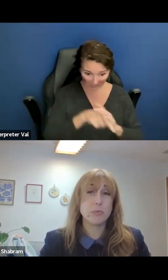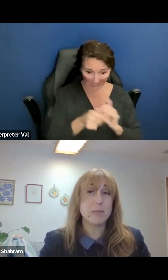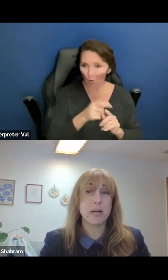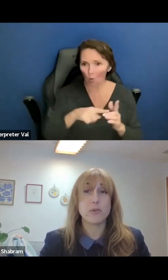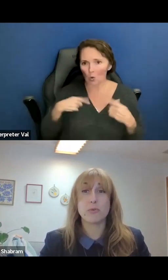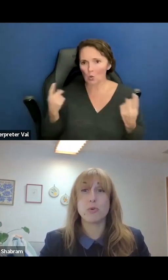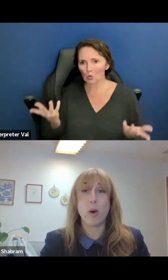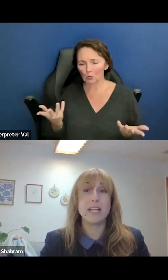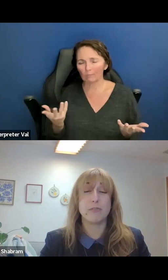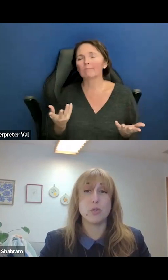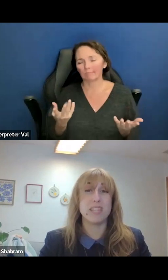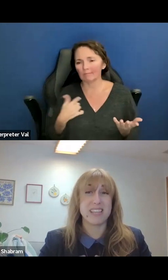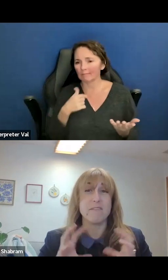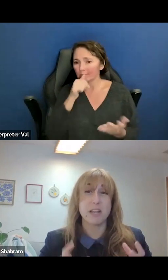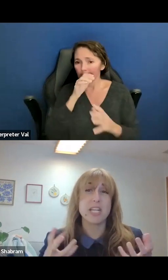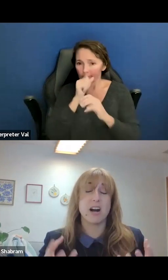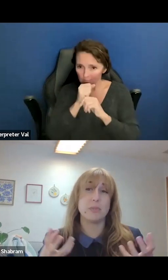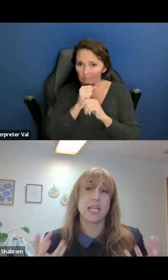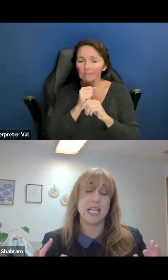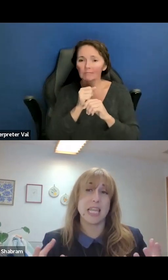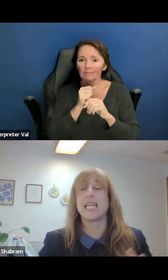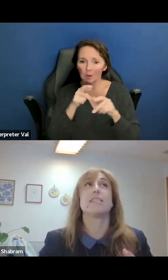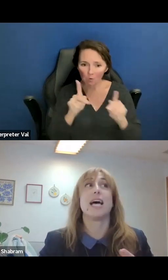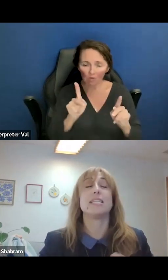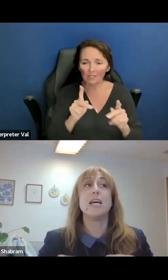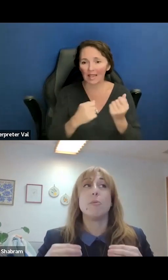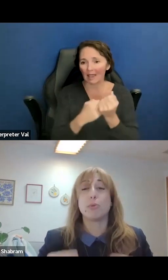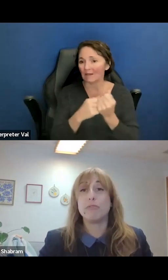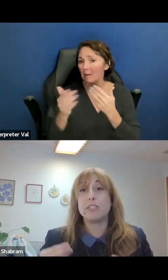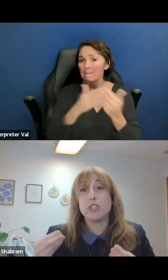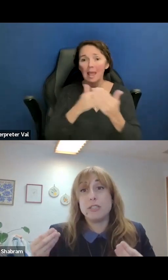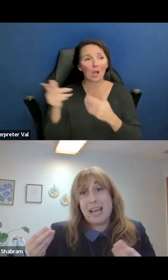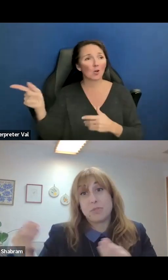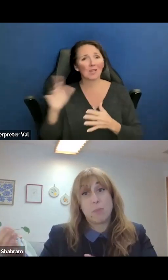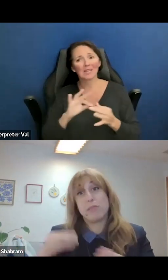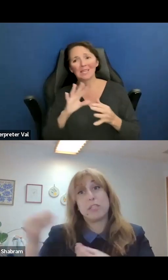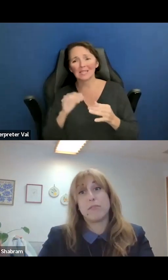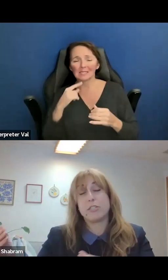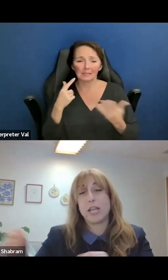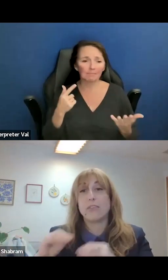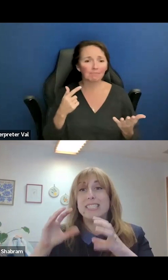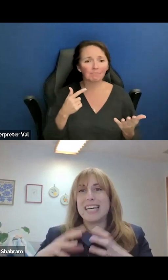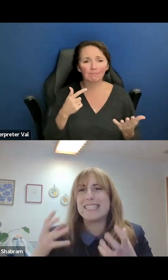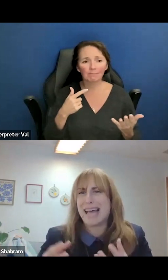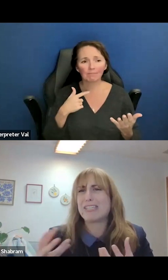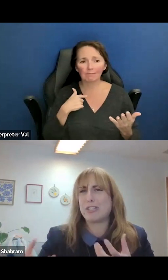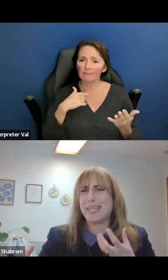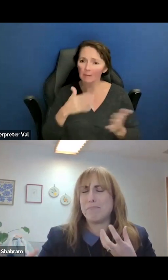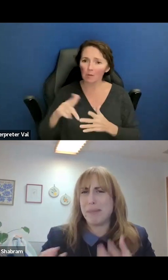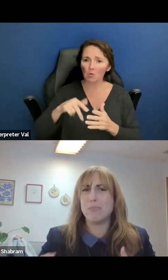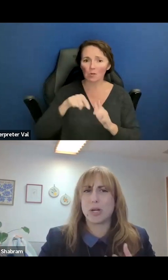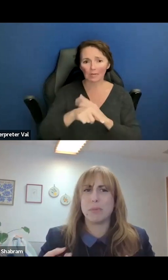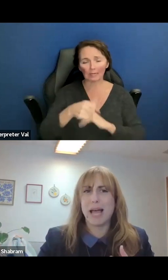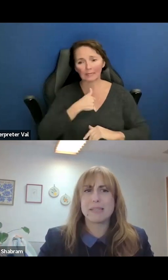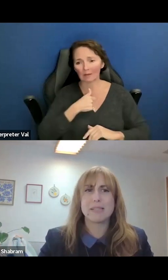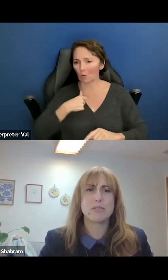we've had to really puzzle through quite a few of these like very complicated things that privilege confidentiality does actually